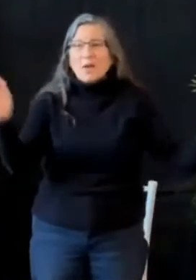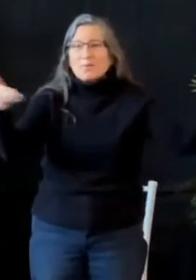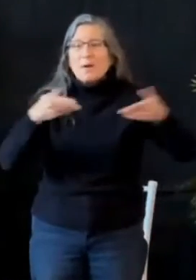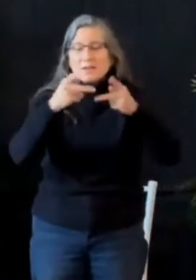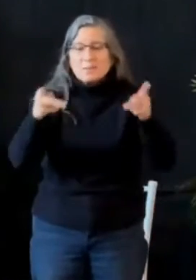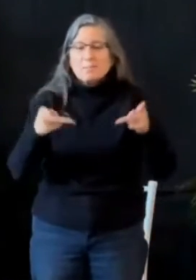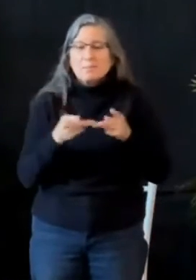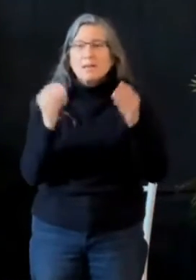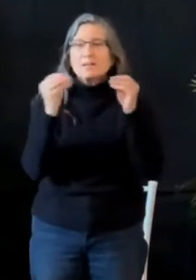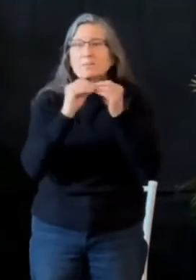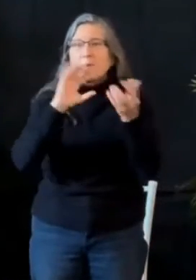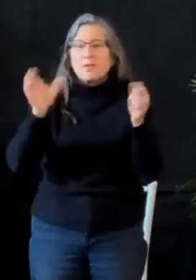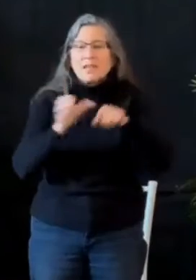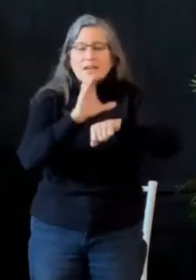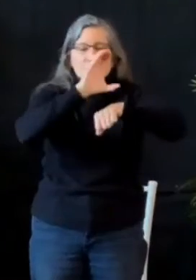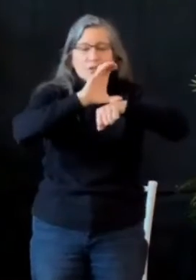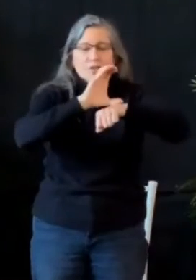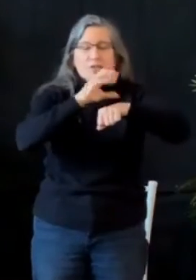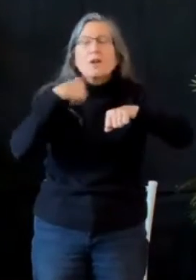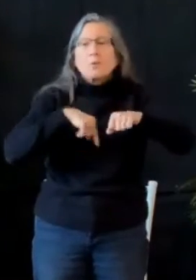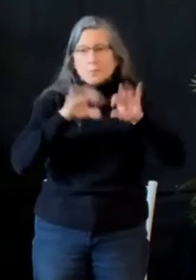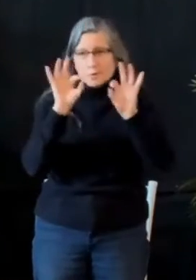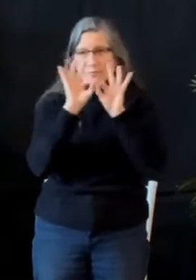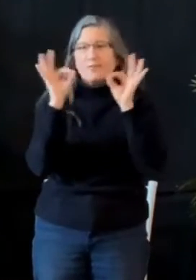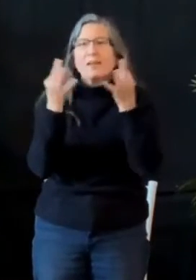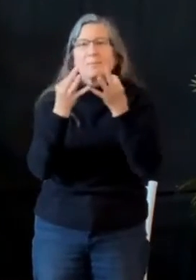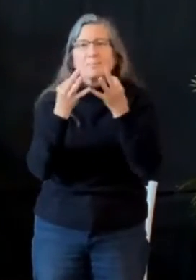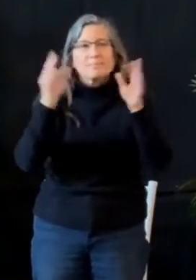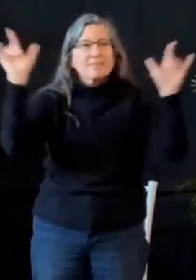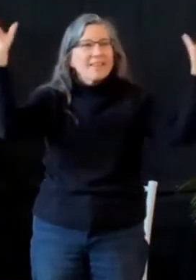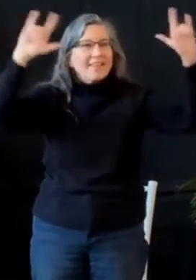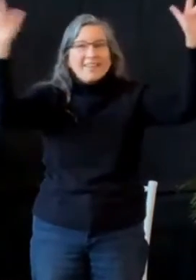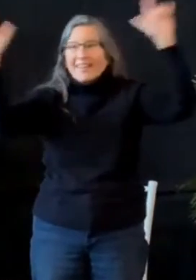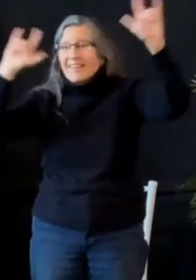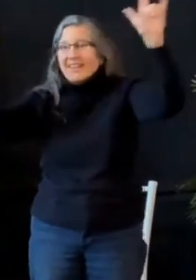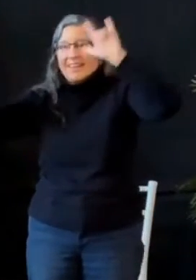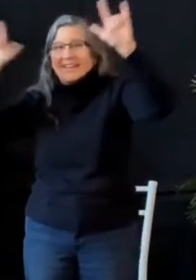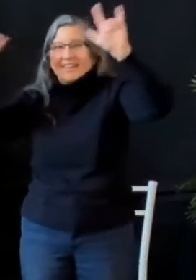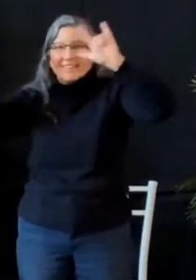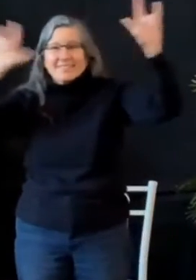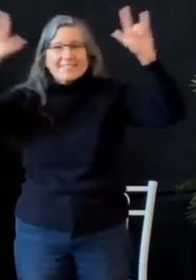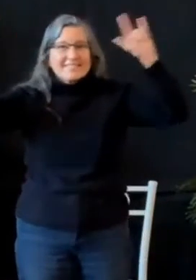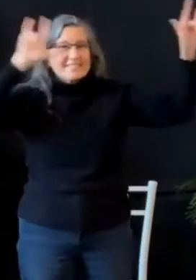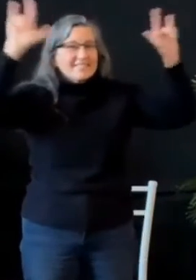Welcome to a place that's more than a church. Wave to your neighbors this morning.